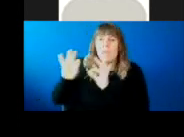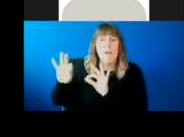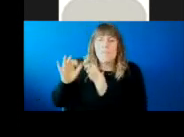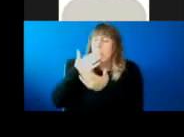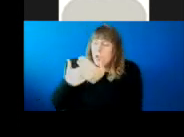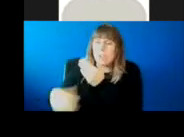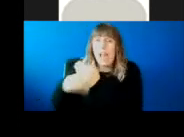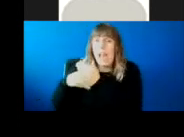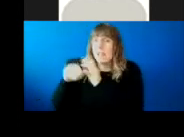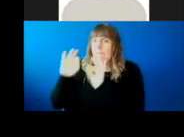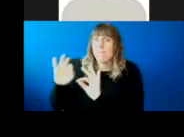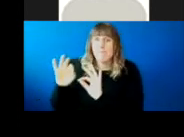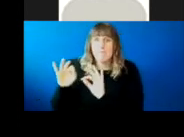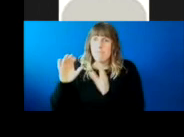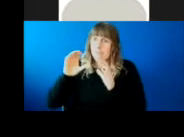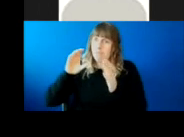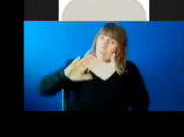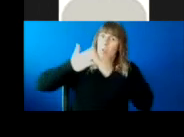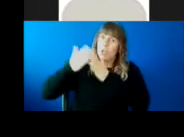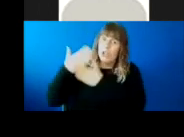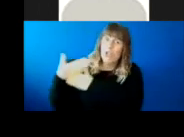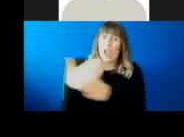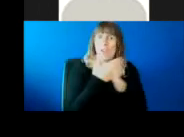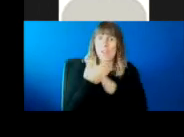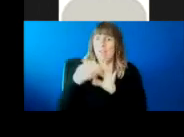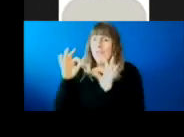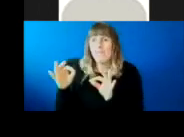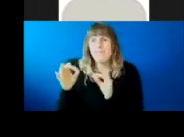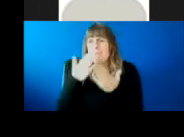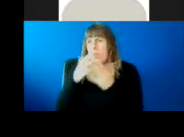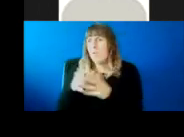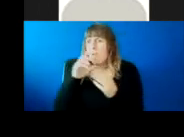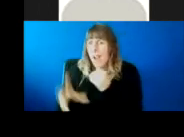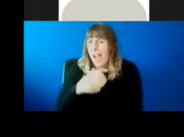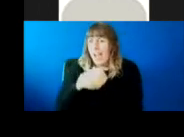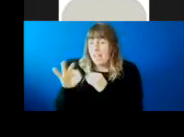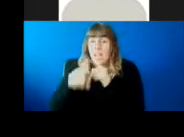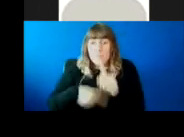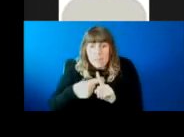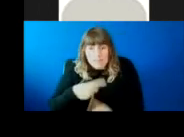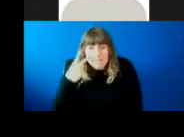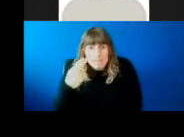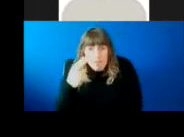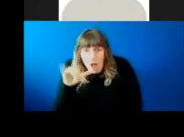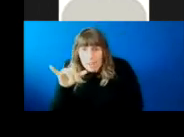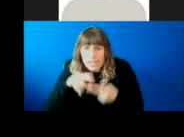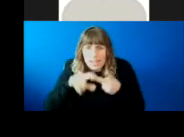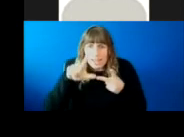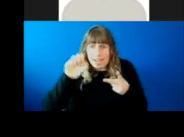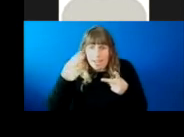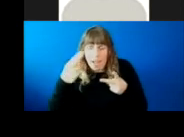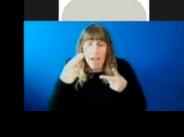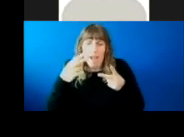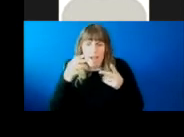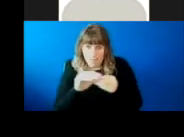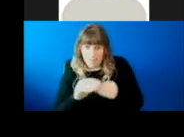perfect. I mean, this is all about community sharing knowledge. This is an informal, so thank you for that. And I'm also seeing that Holly, Leah, and we've got